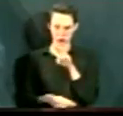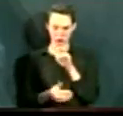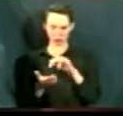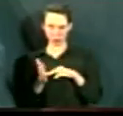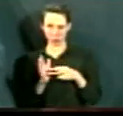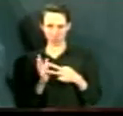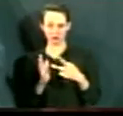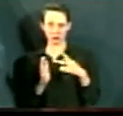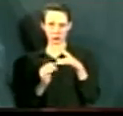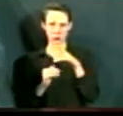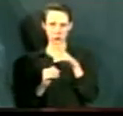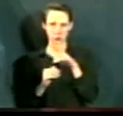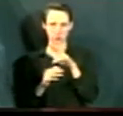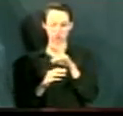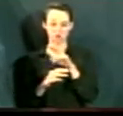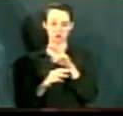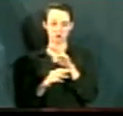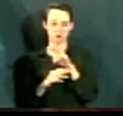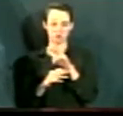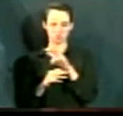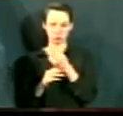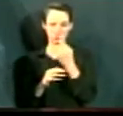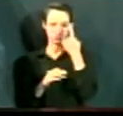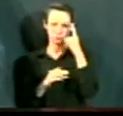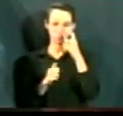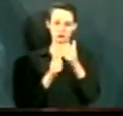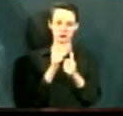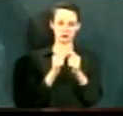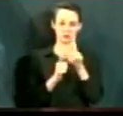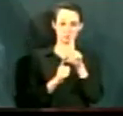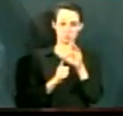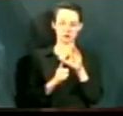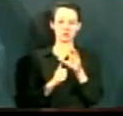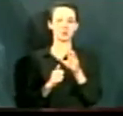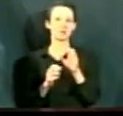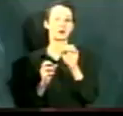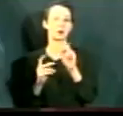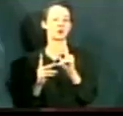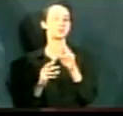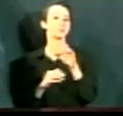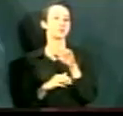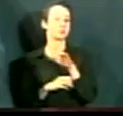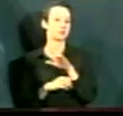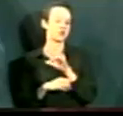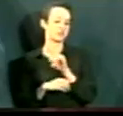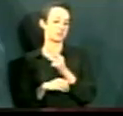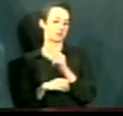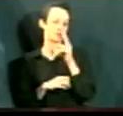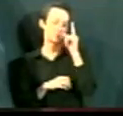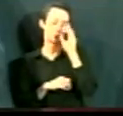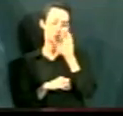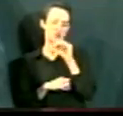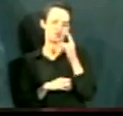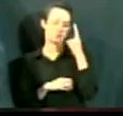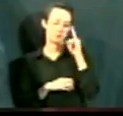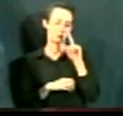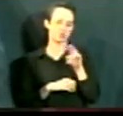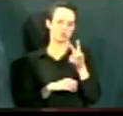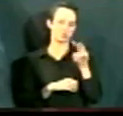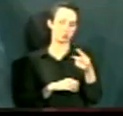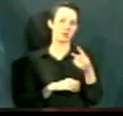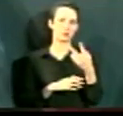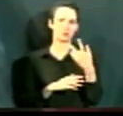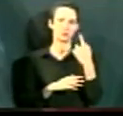100. Okay, so it could be anywhere from roughly $1.50 to $2 for me to invest my $100 in